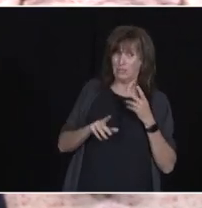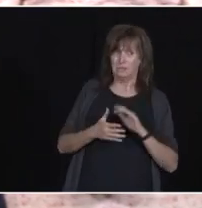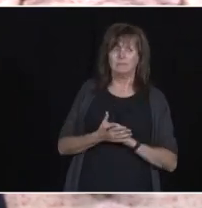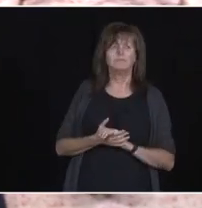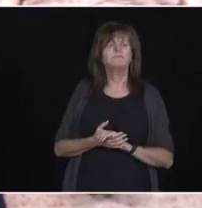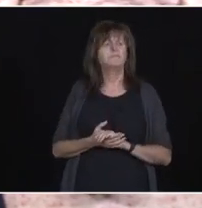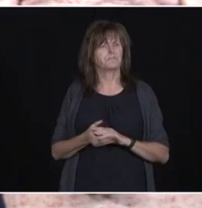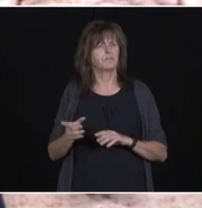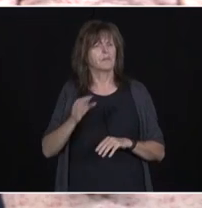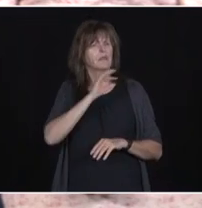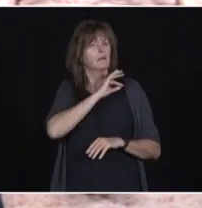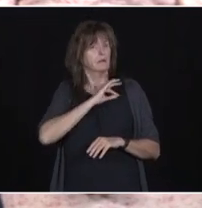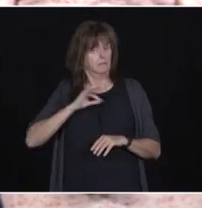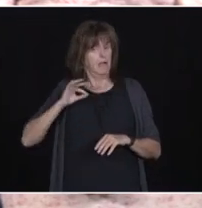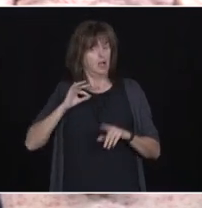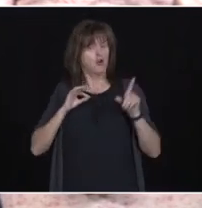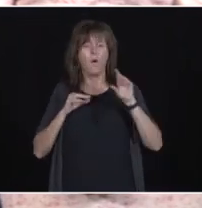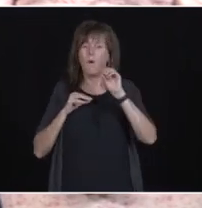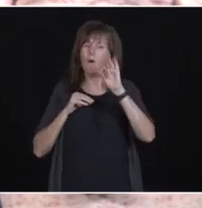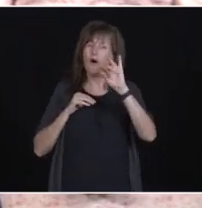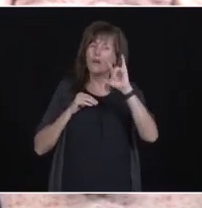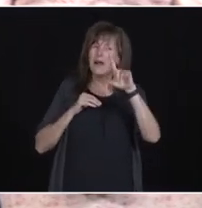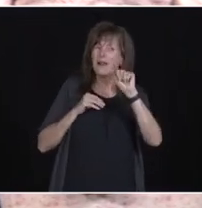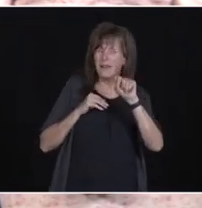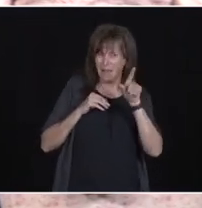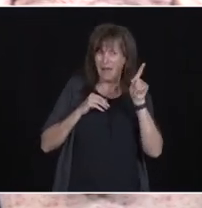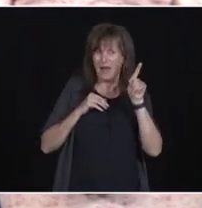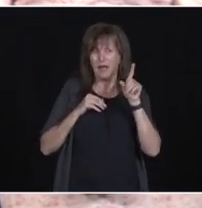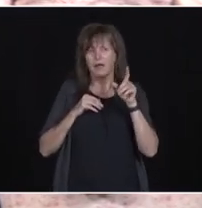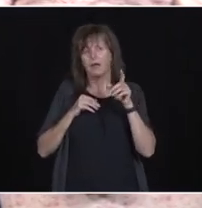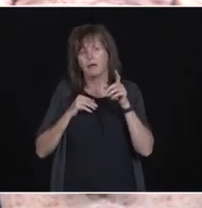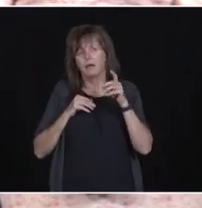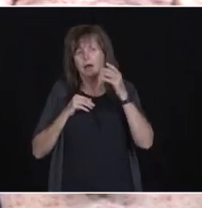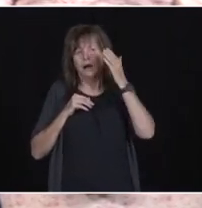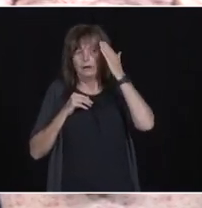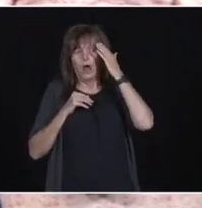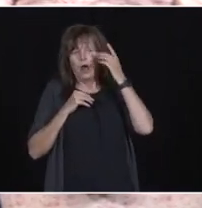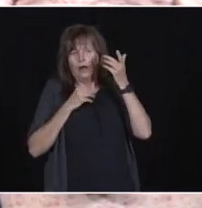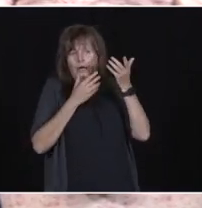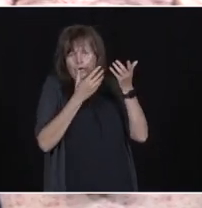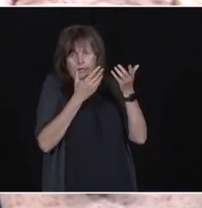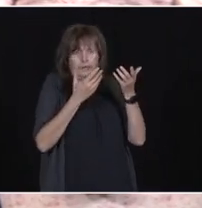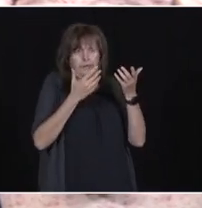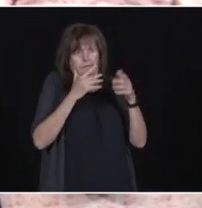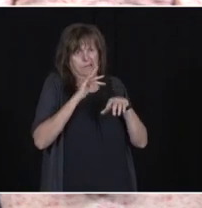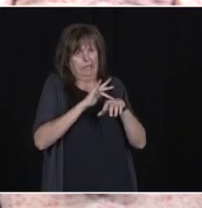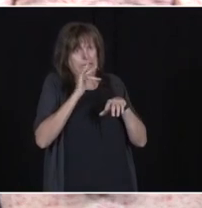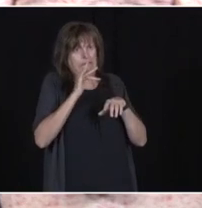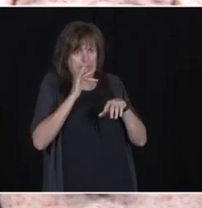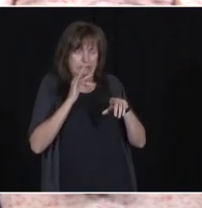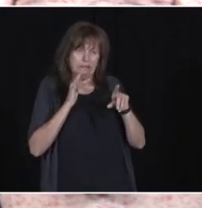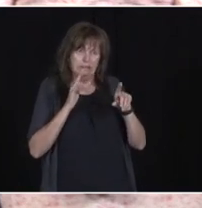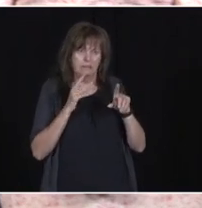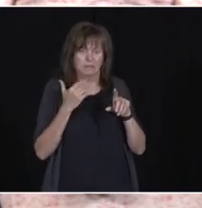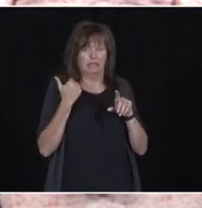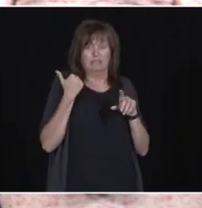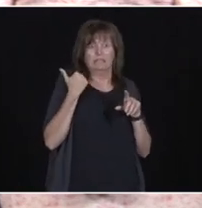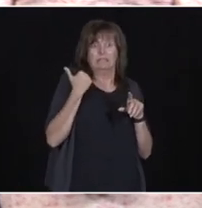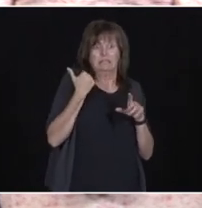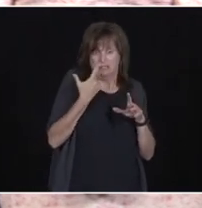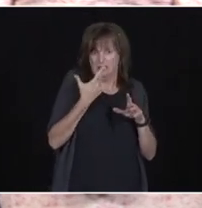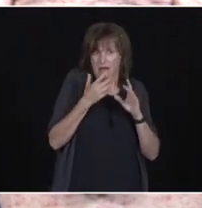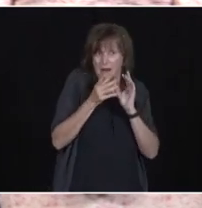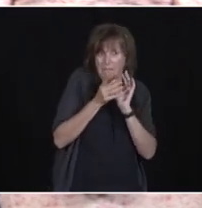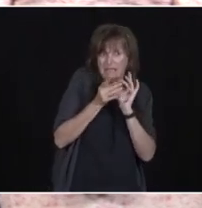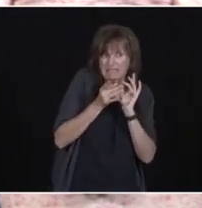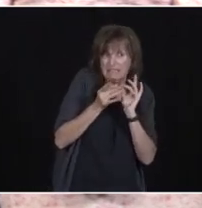you did mention on Friday that you were going to talk to the Attorney General about this, saying that you jump on it. Are there any